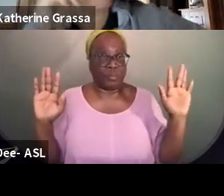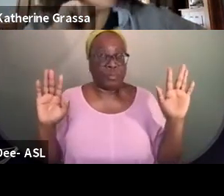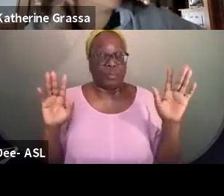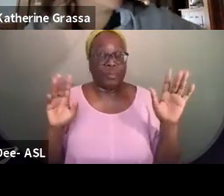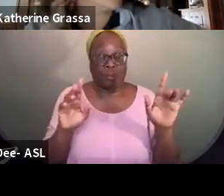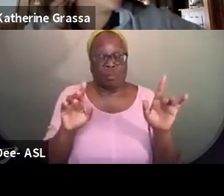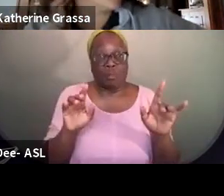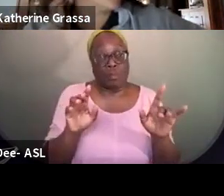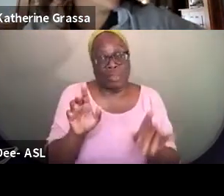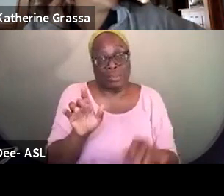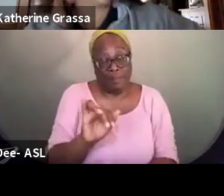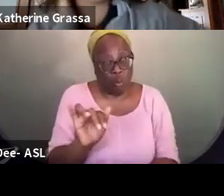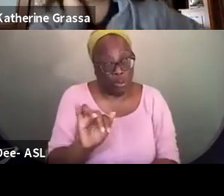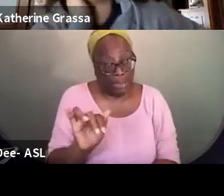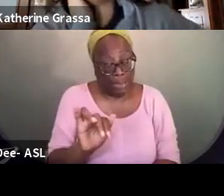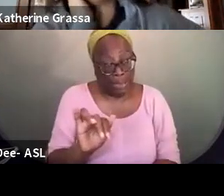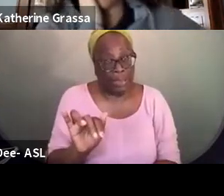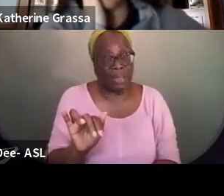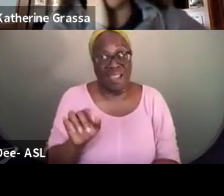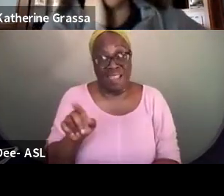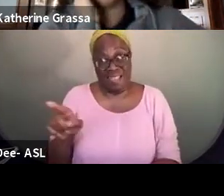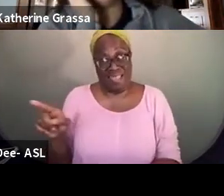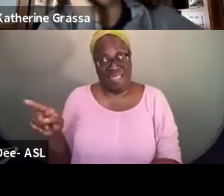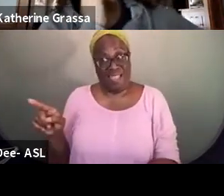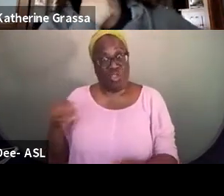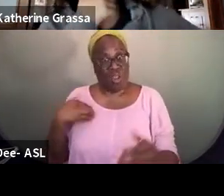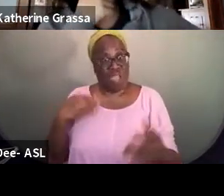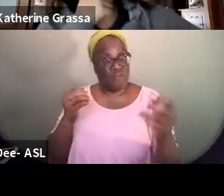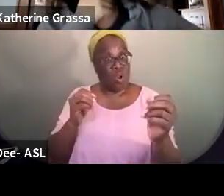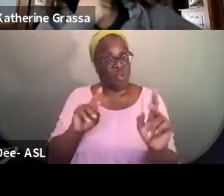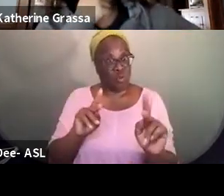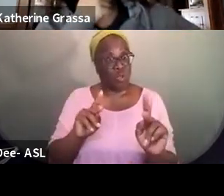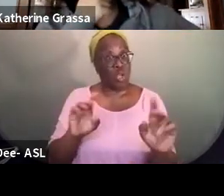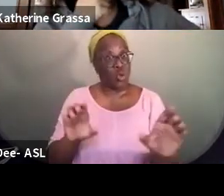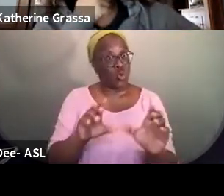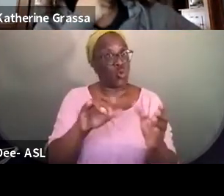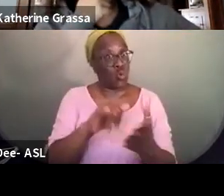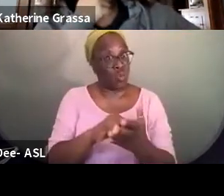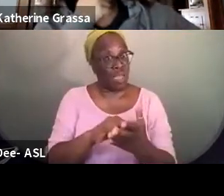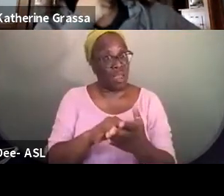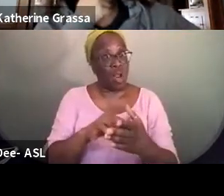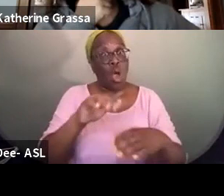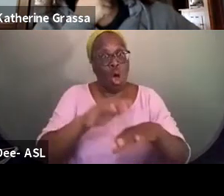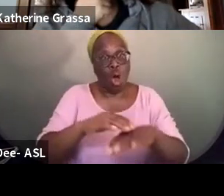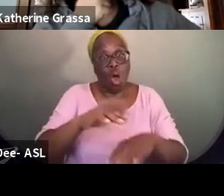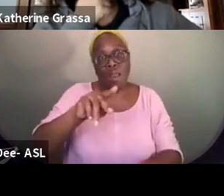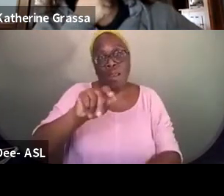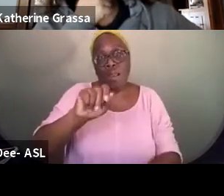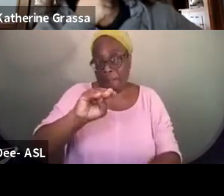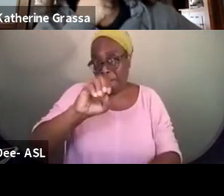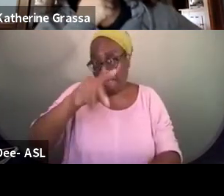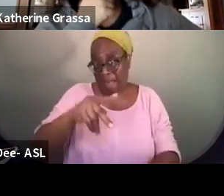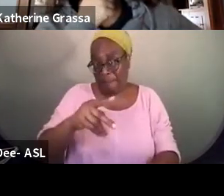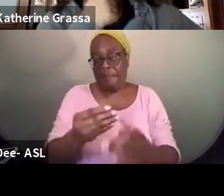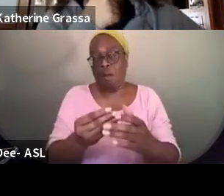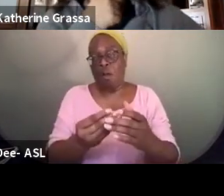Similarly, right, they should have an opportunity to do that on MAP growth along with all of